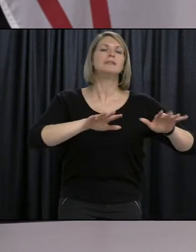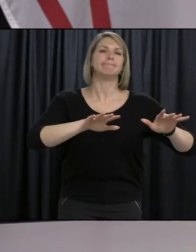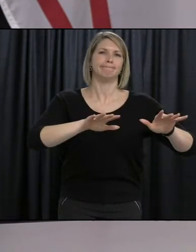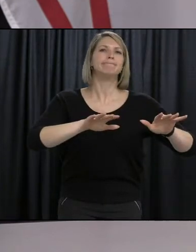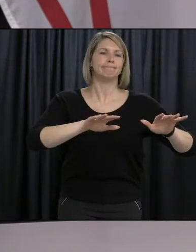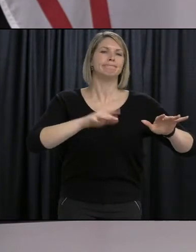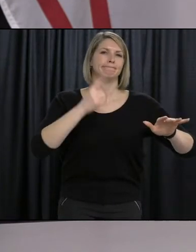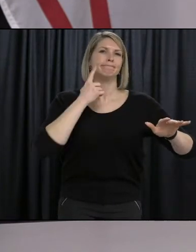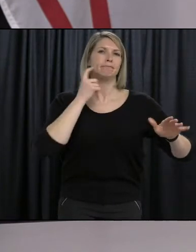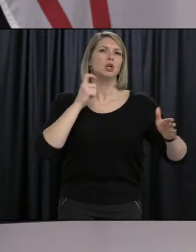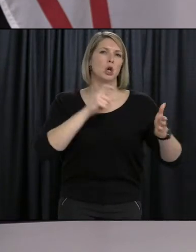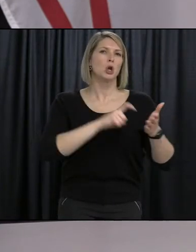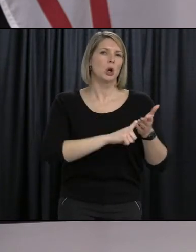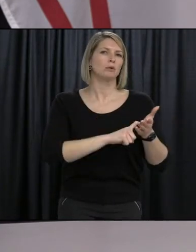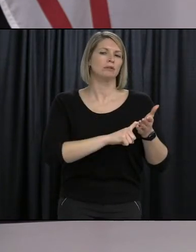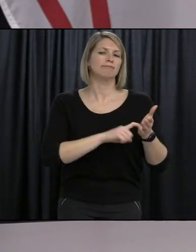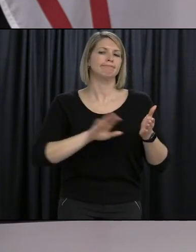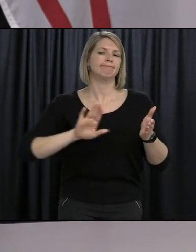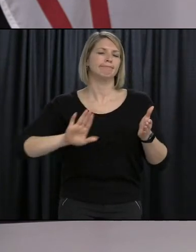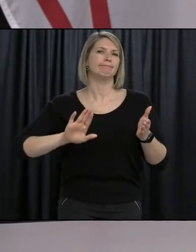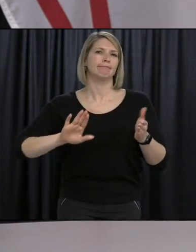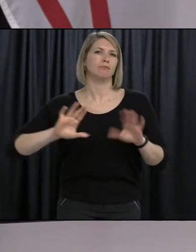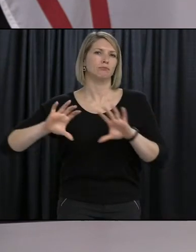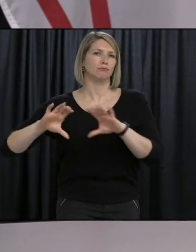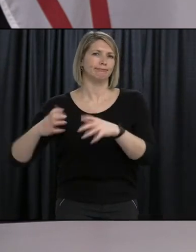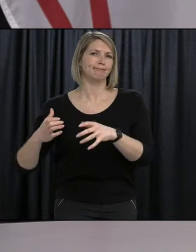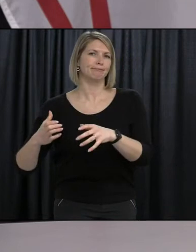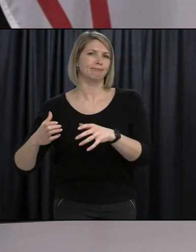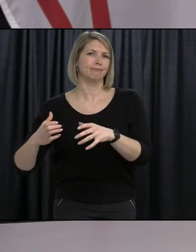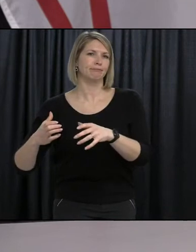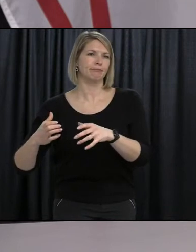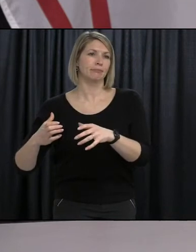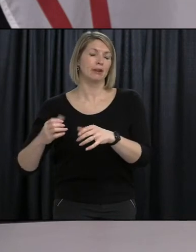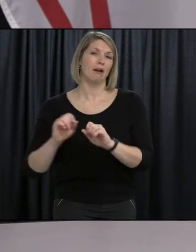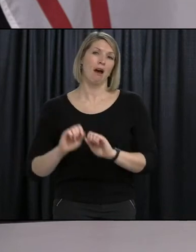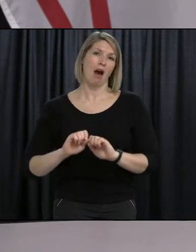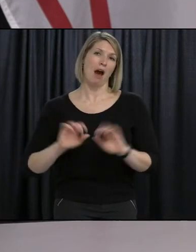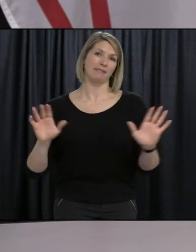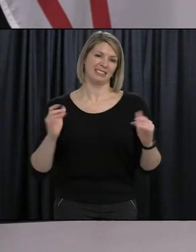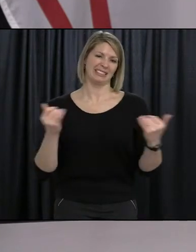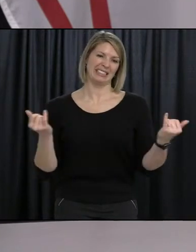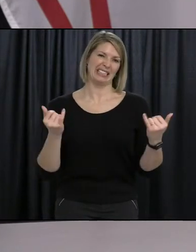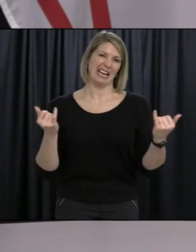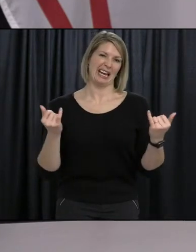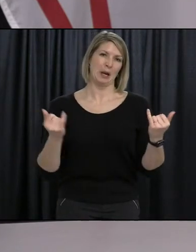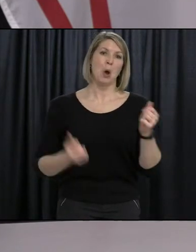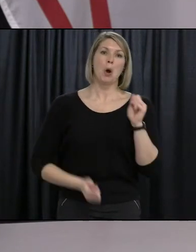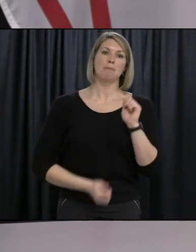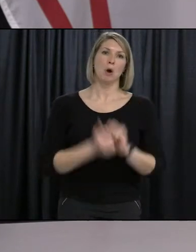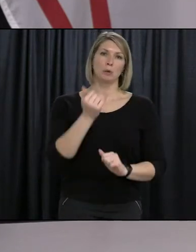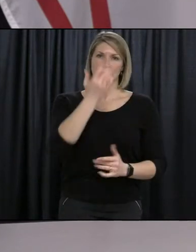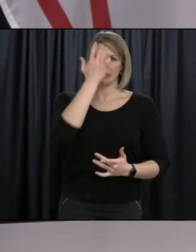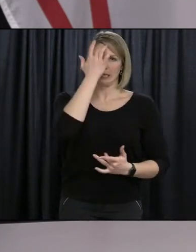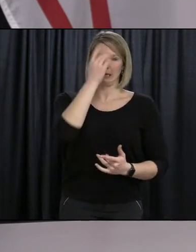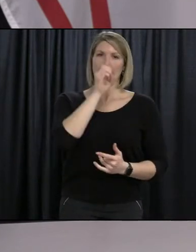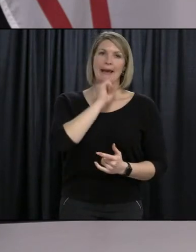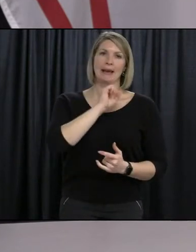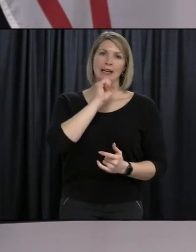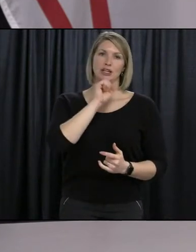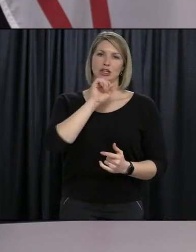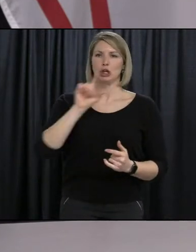that the people who are positive, as you can tell from the numbers that I read out today, the majority of them